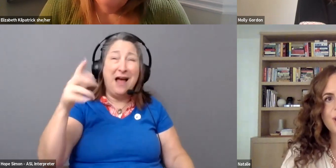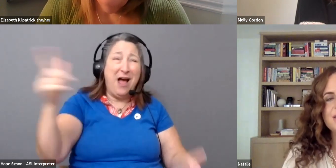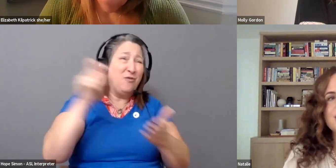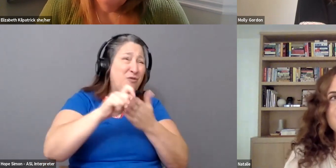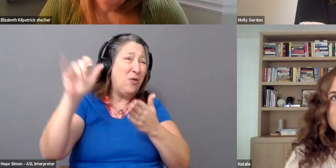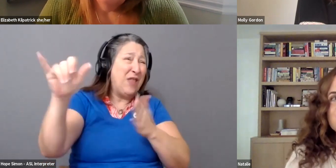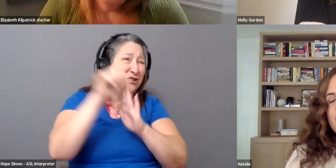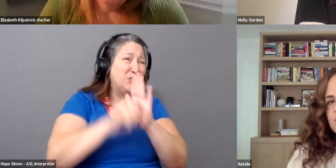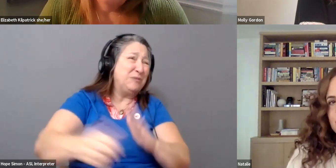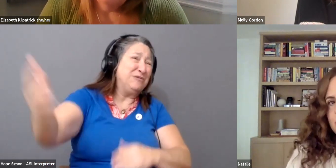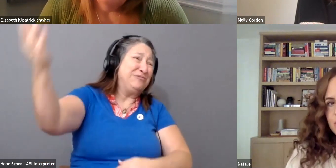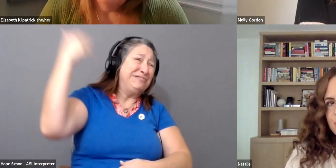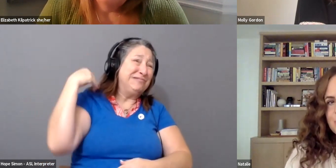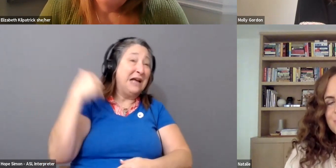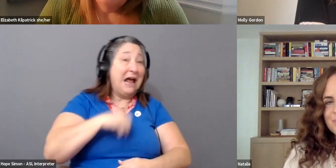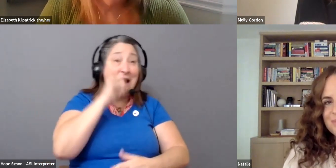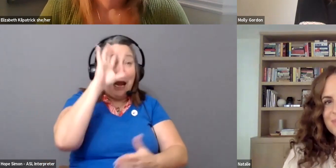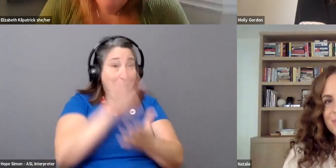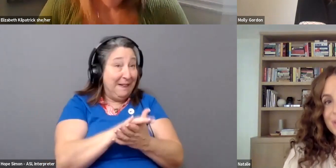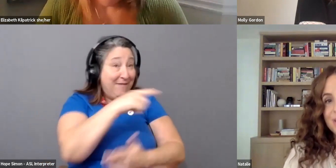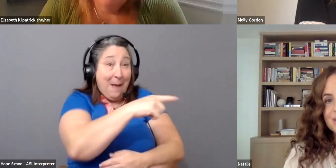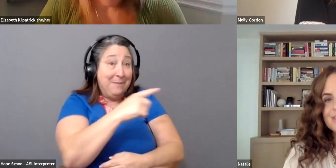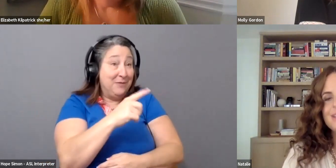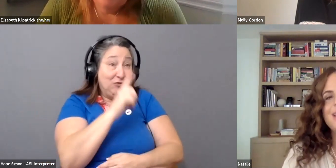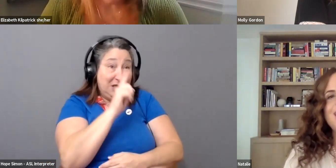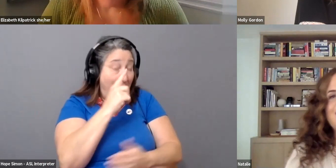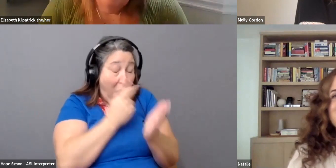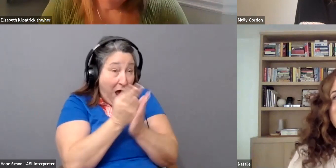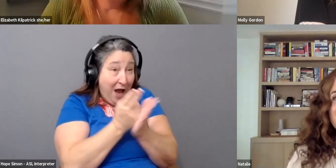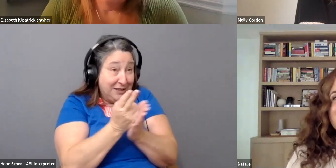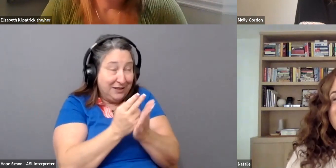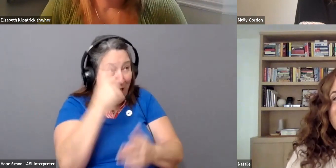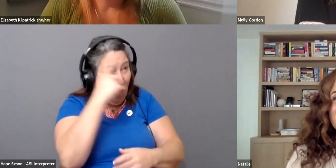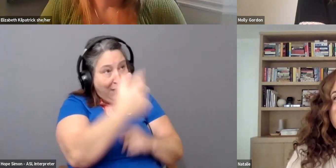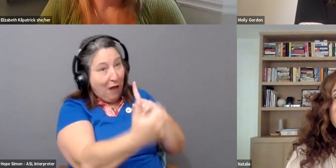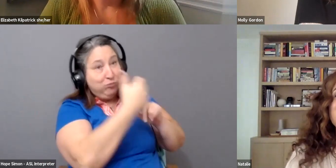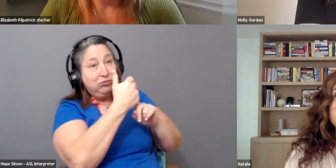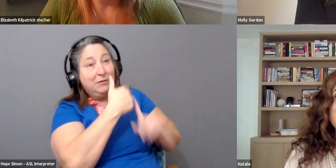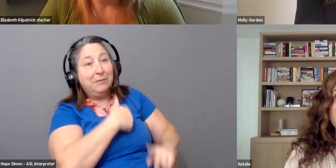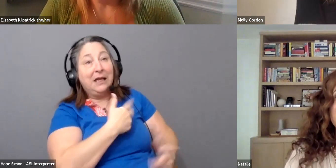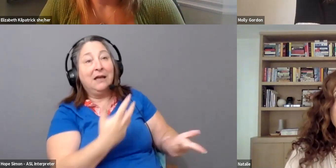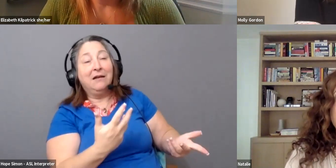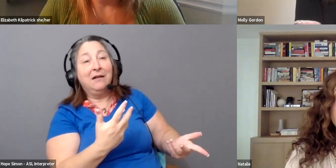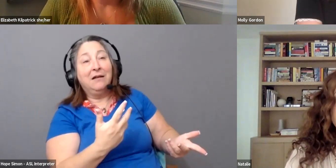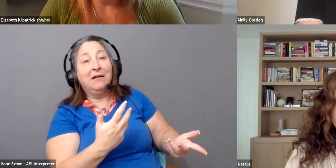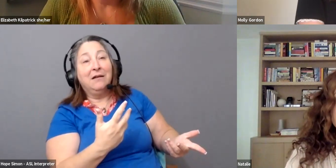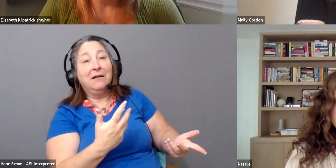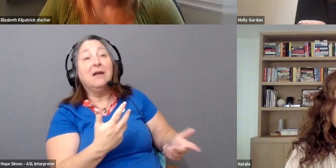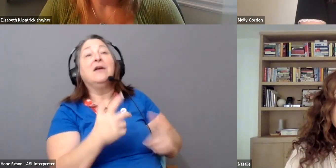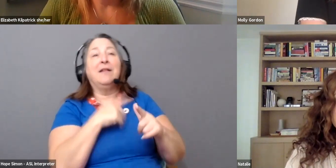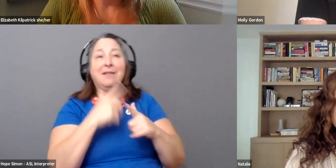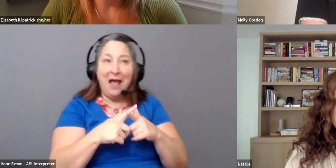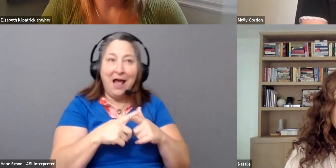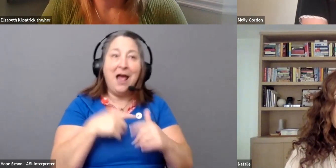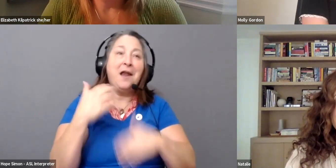ago. And I just kind of didn't believe them, if I'm being honest. And then I finally decided I tend to do